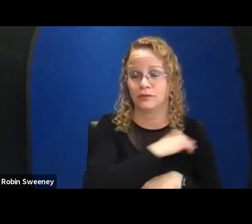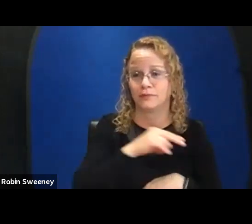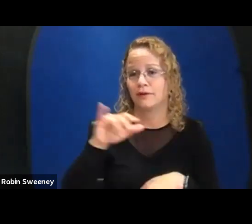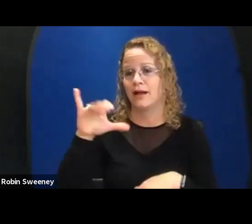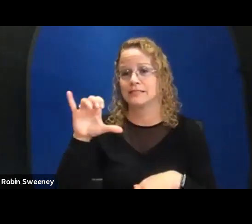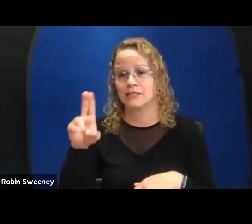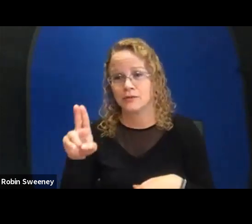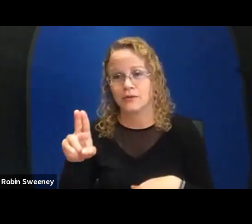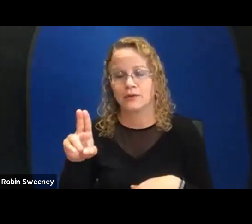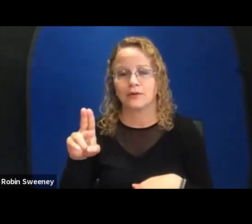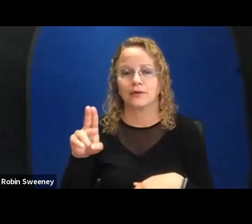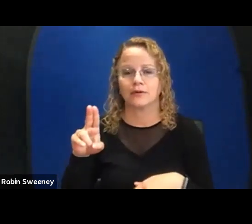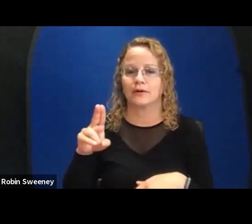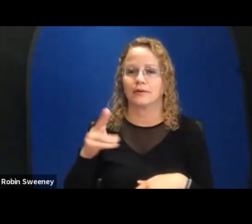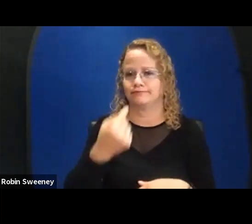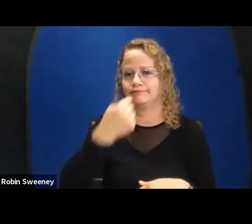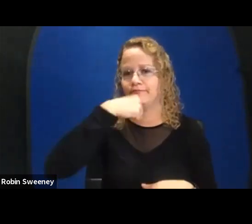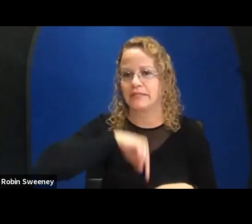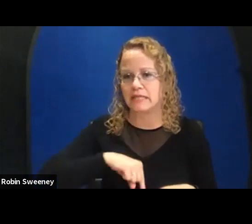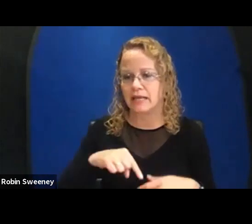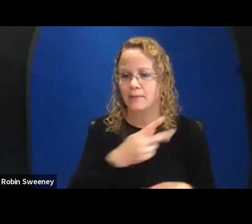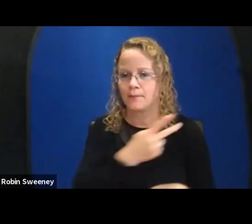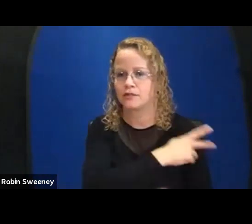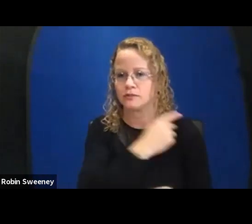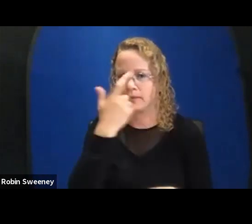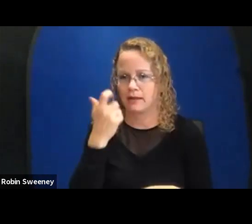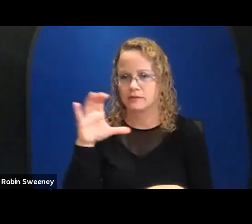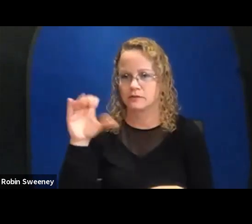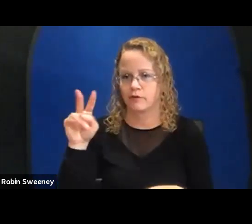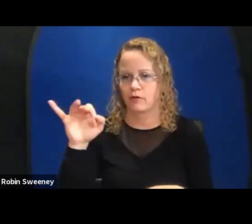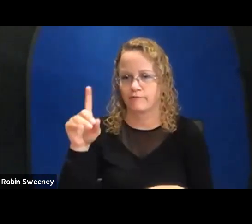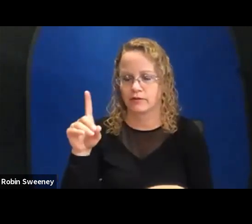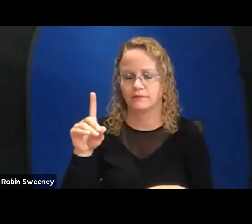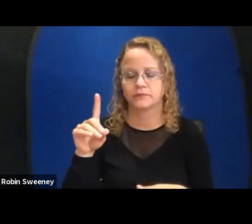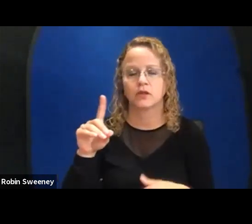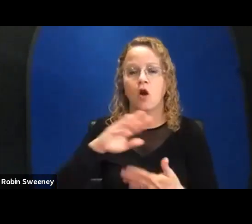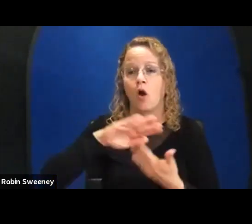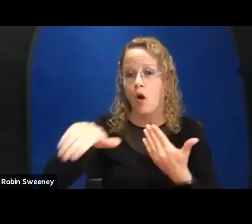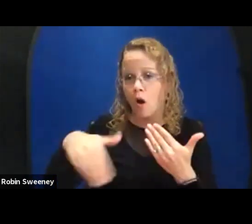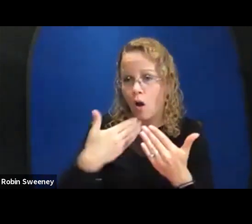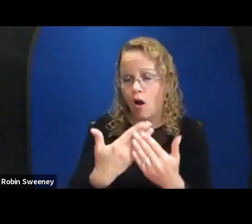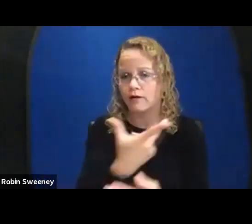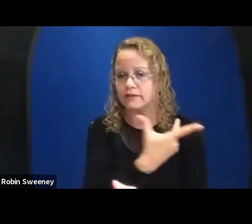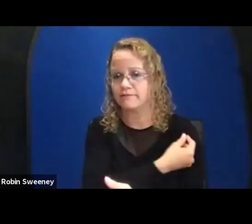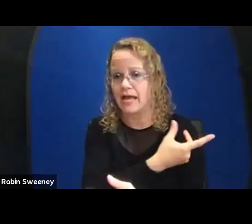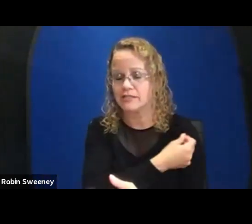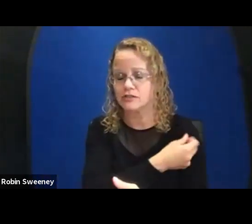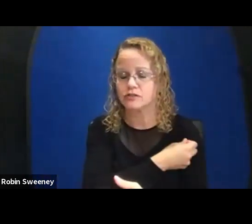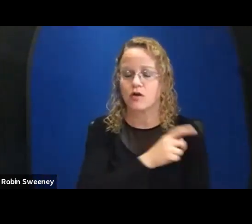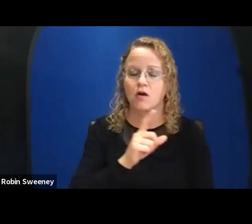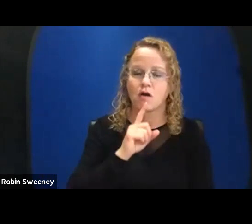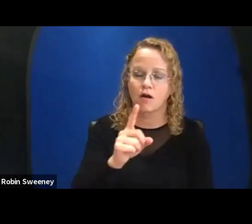ICU, mechanically ventilated patients due to COVID. all of the vaccines are